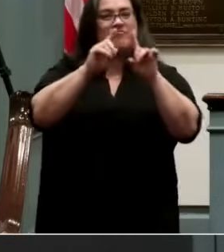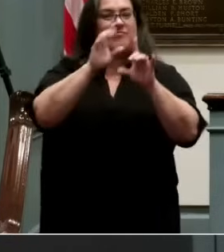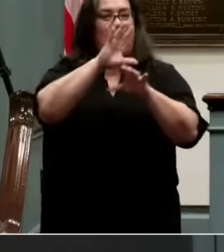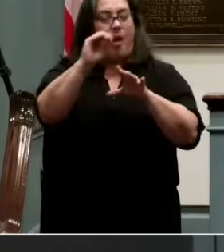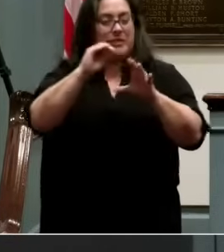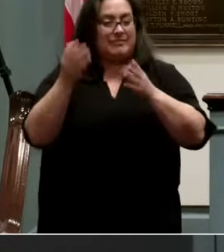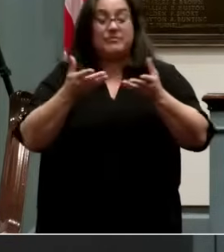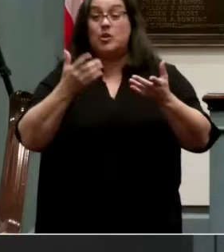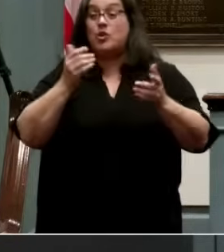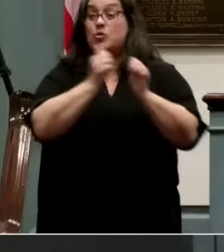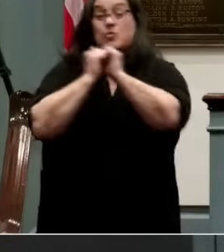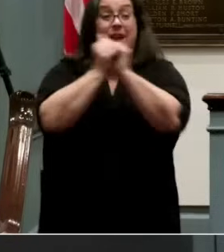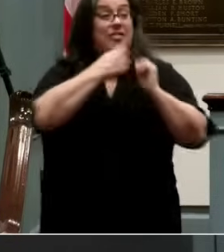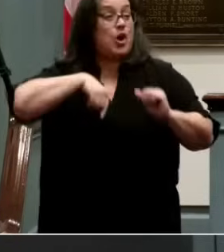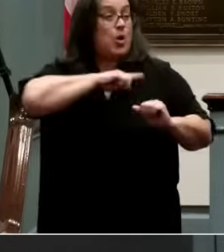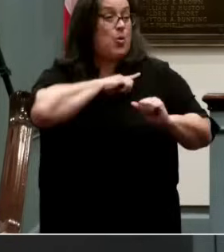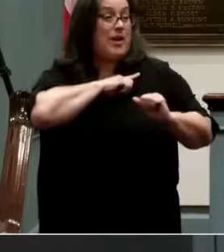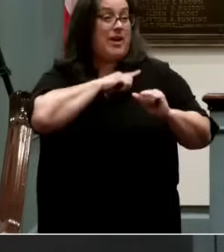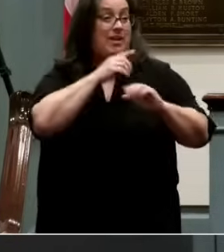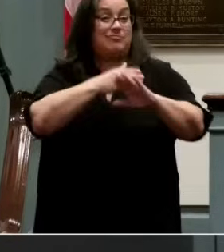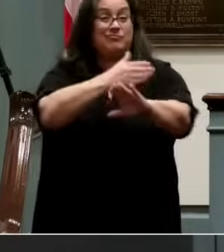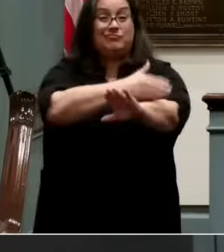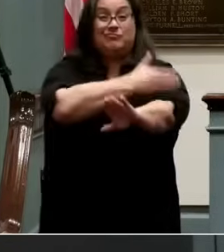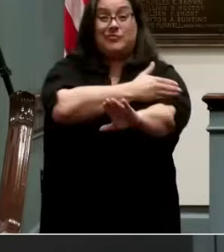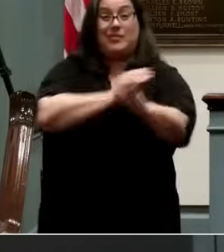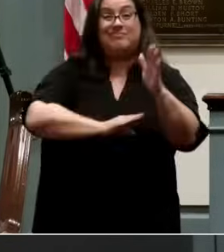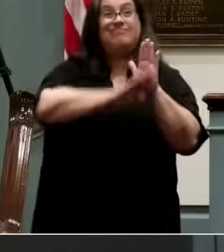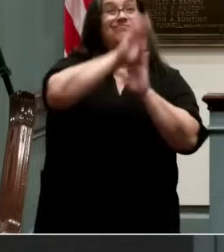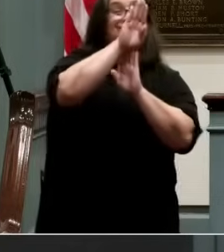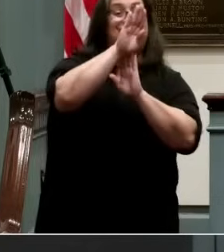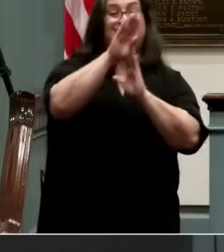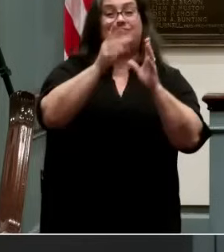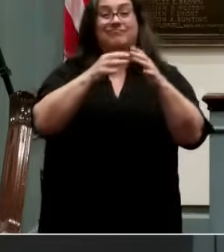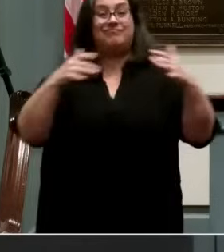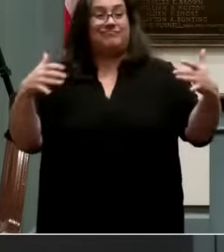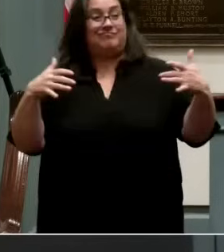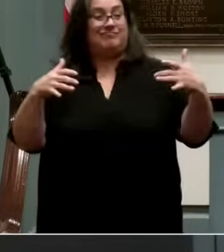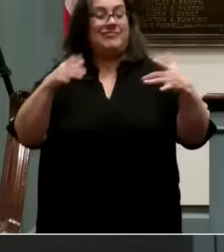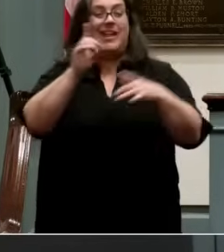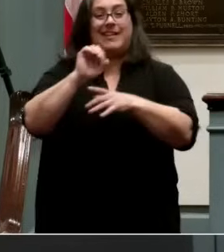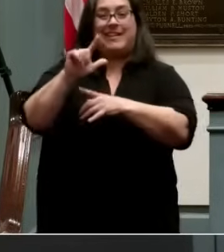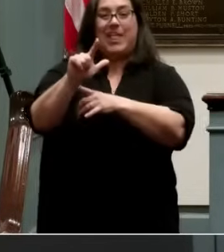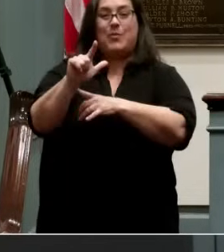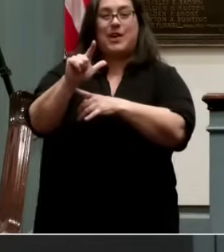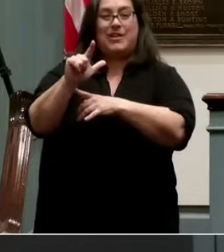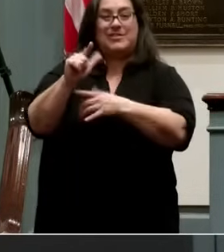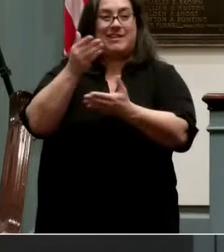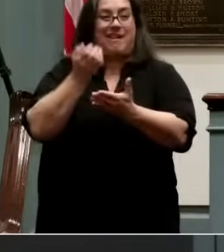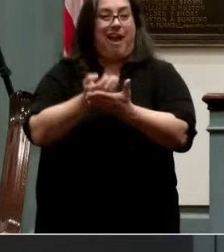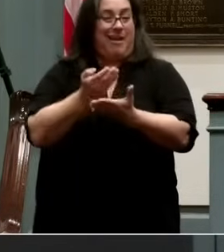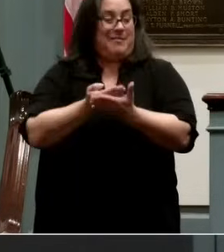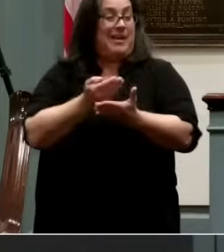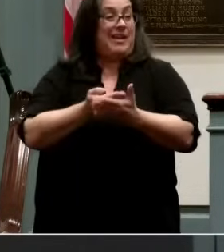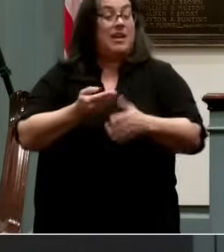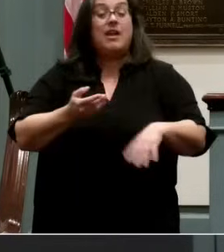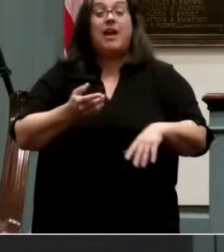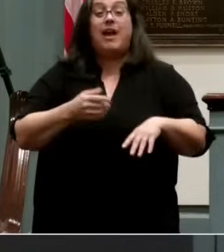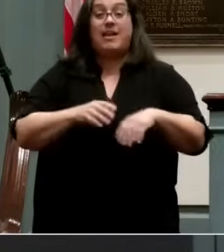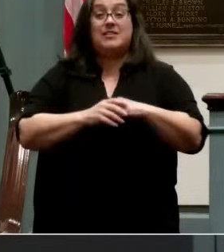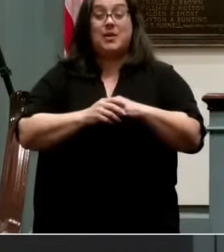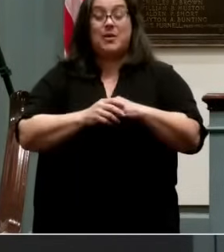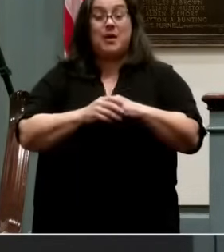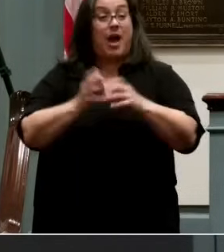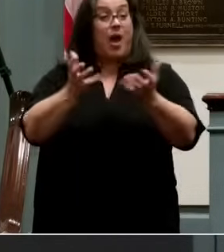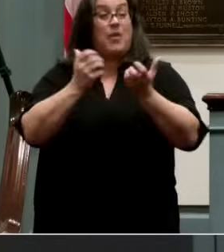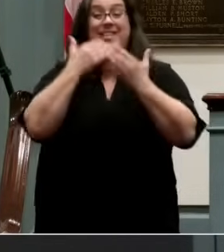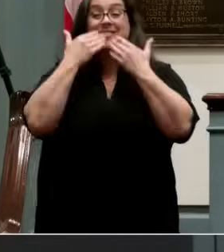future economy, and DPP, led by Kurt Foreman and his talented team, is leading the way. I'd also